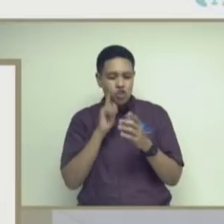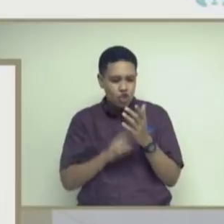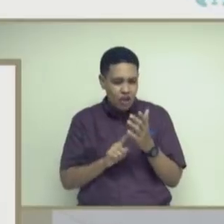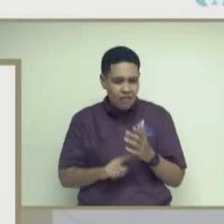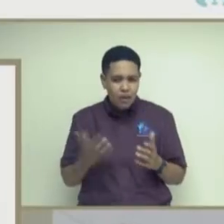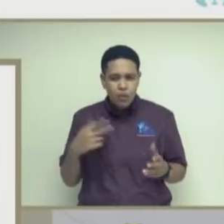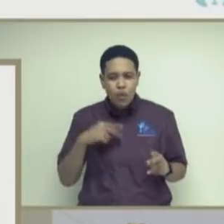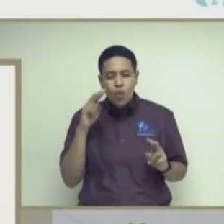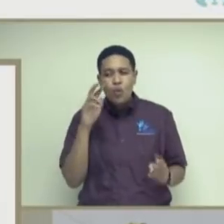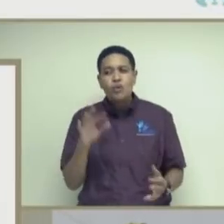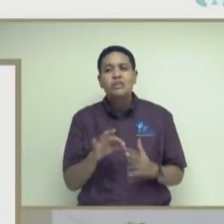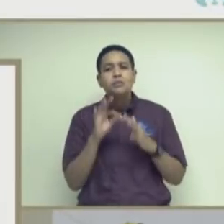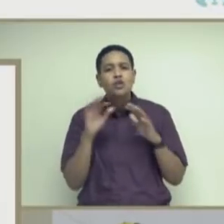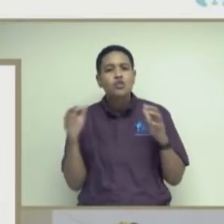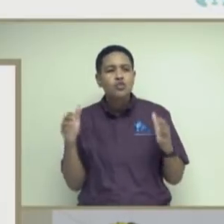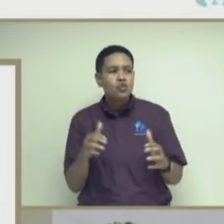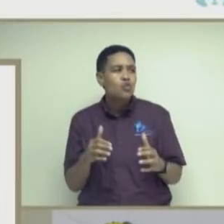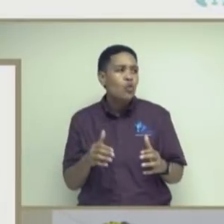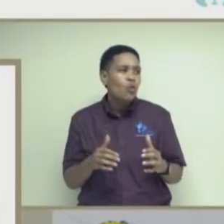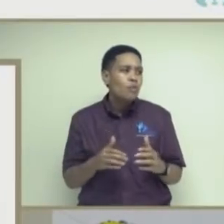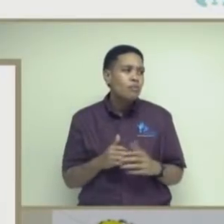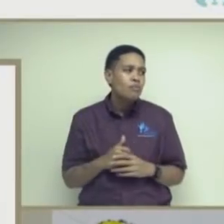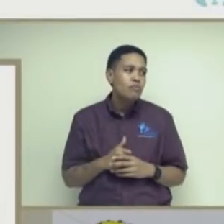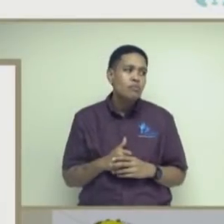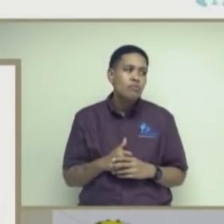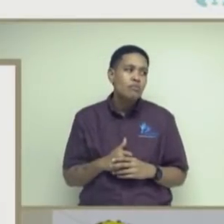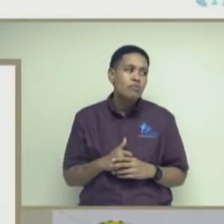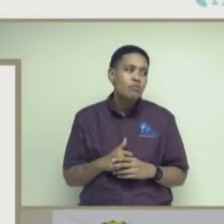groups. So how these